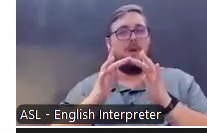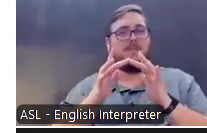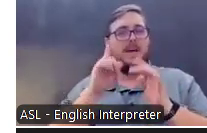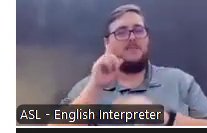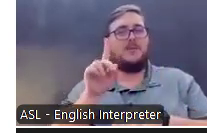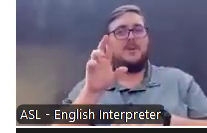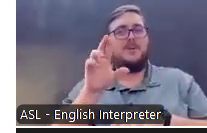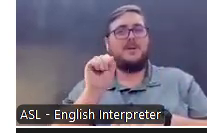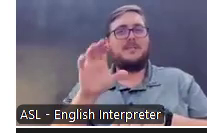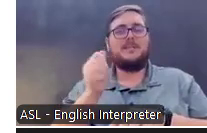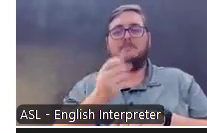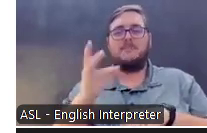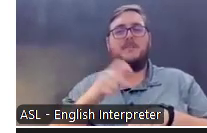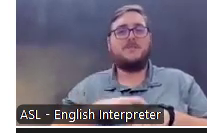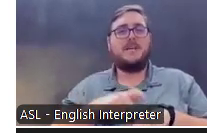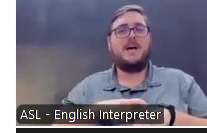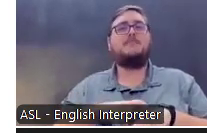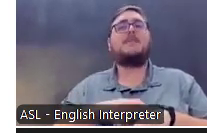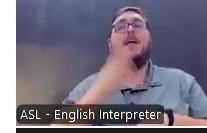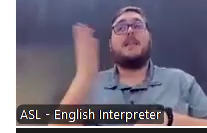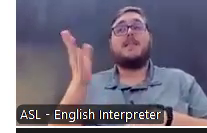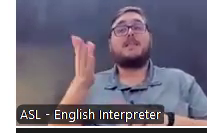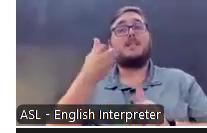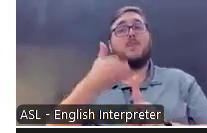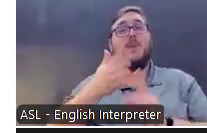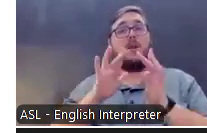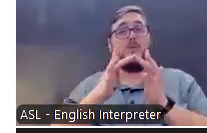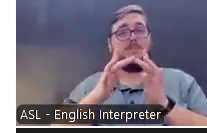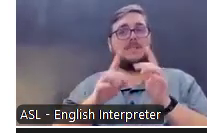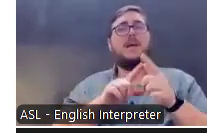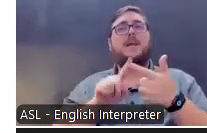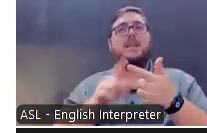website, and there's an option for resources from our main website, and then you can pick the topic area.